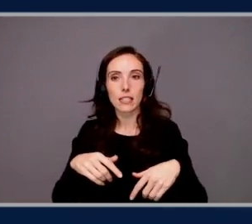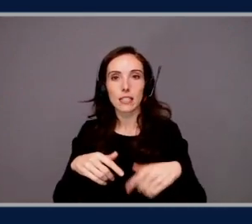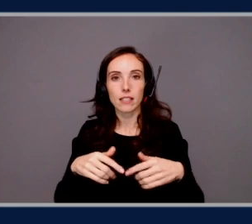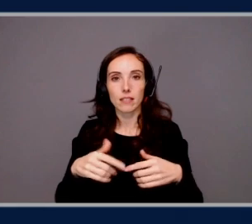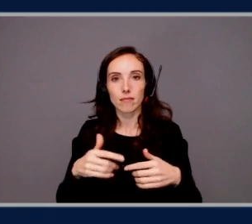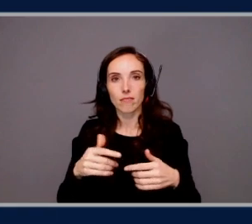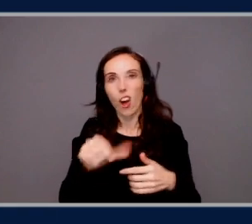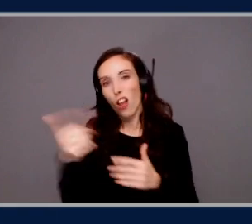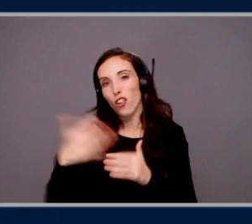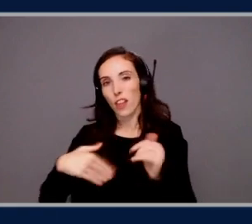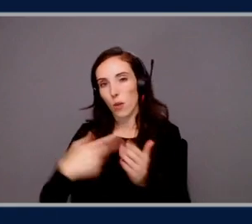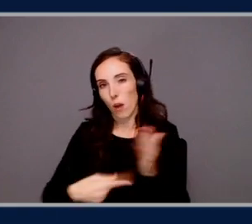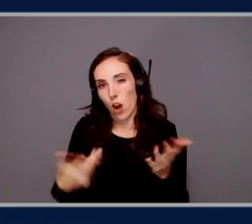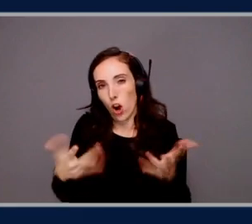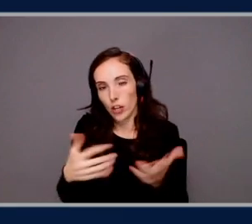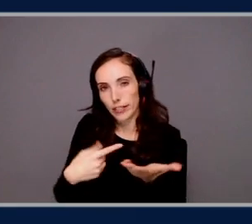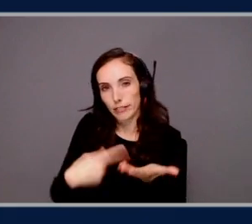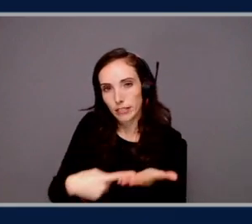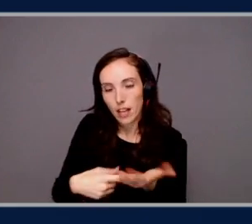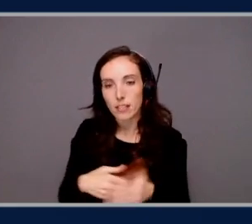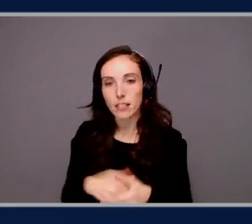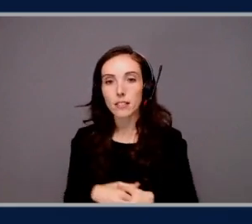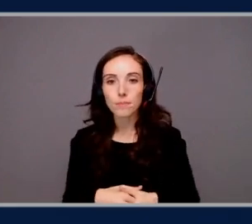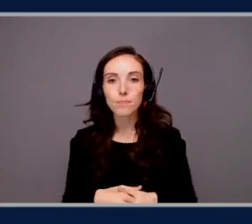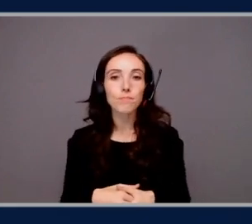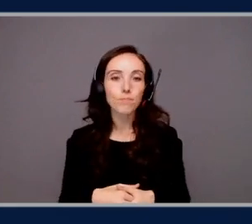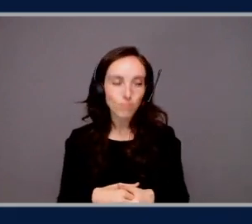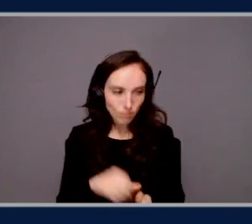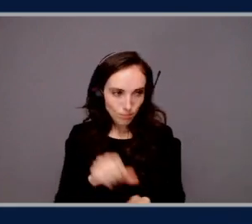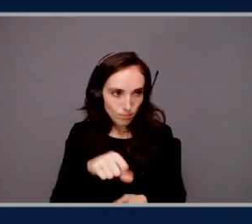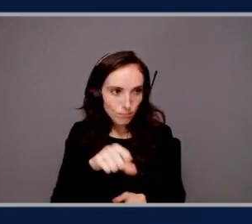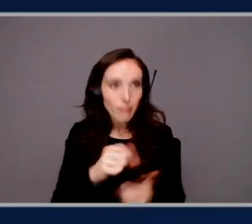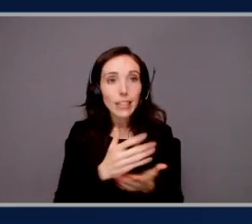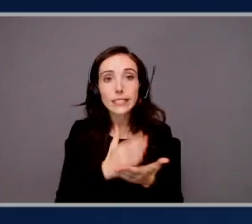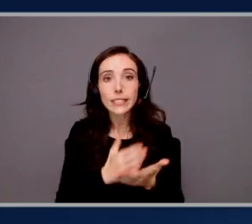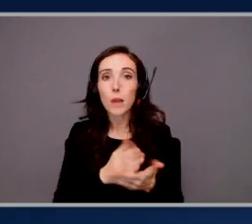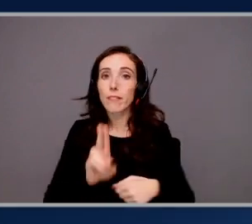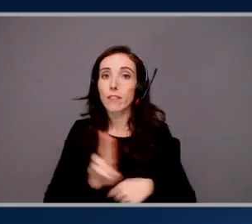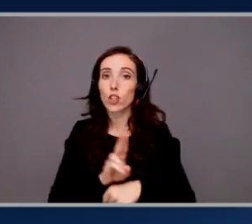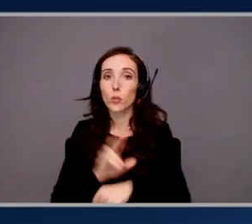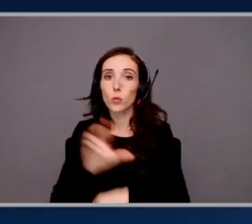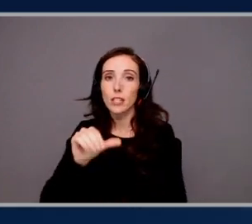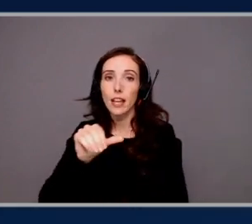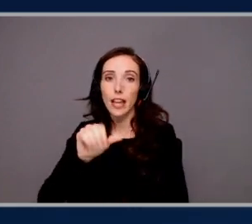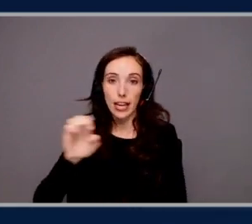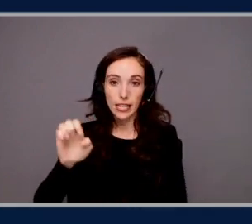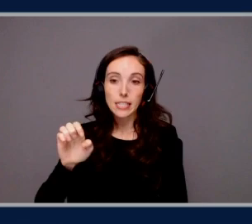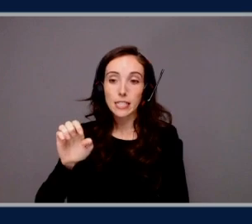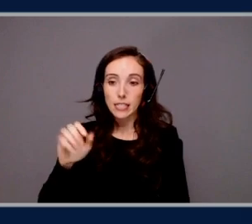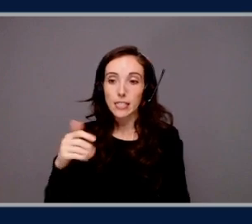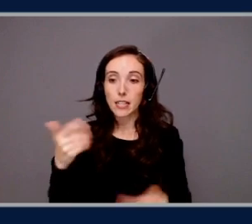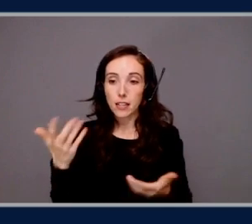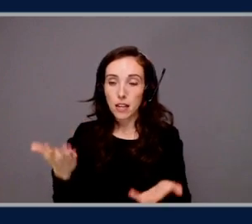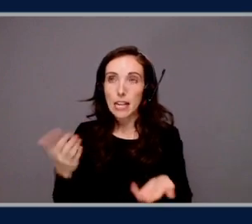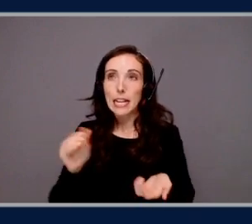on? Yeah, so some of the use cases can be, if you